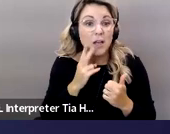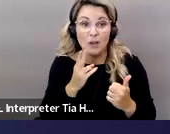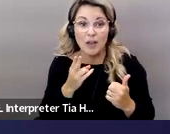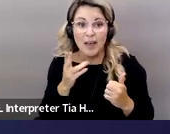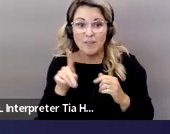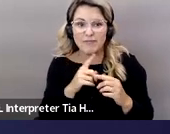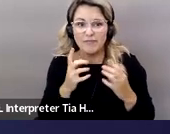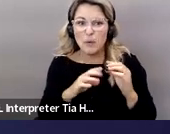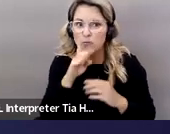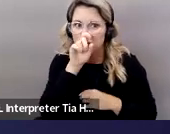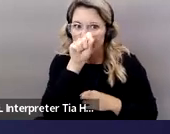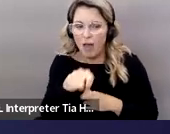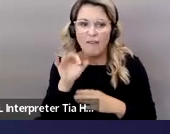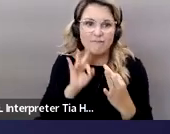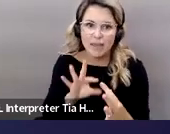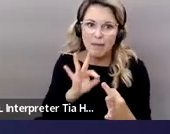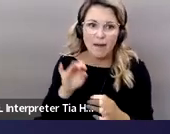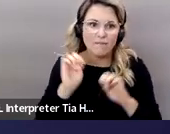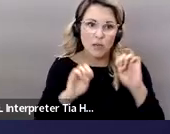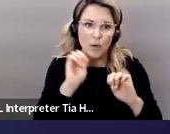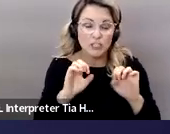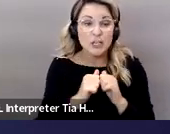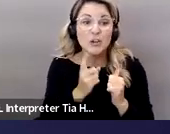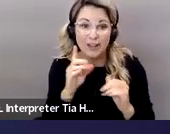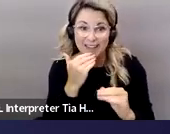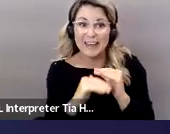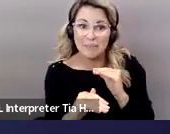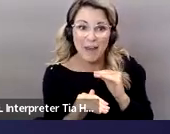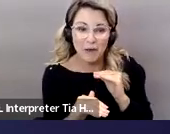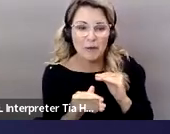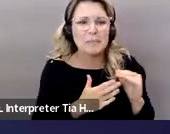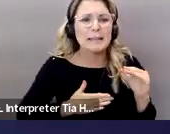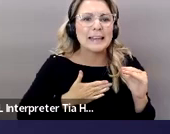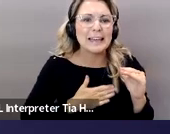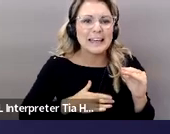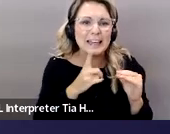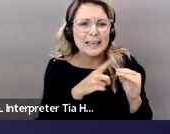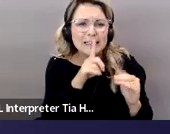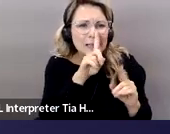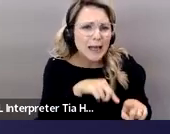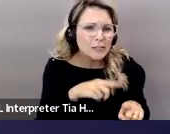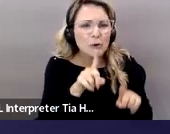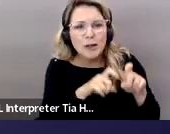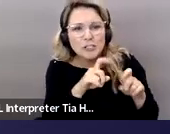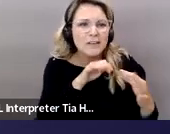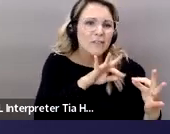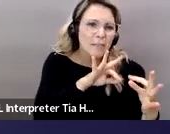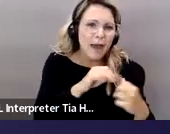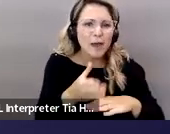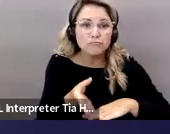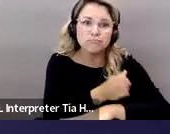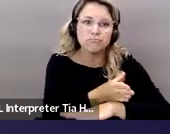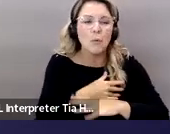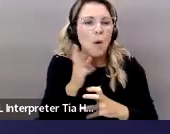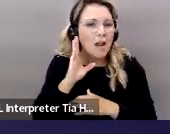You will receive an email that provides a link to access the session evaluation after this webinar. It is really helpful as we plan